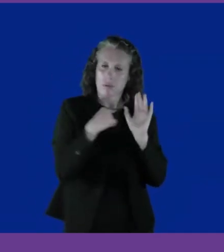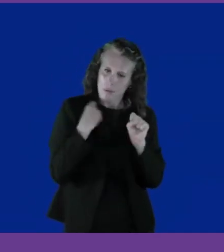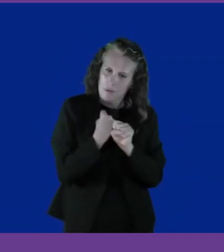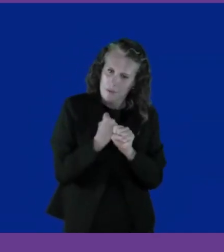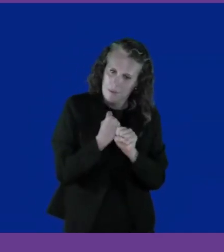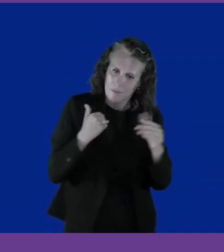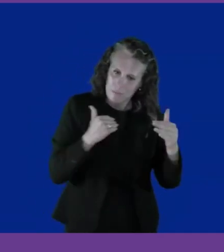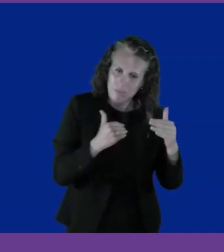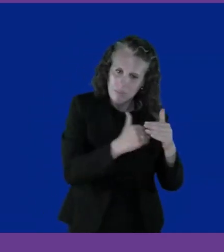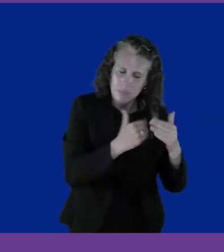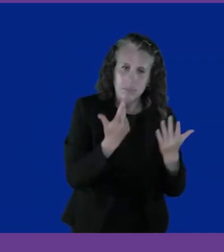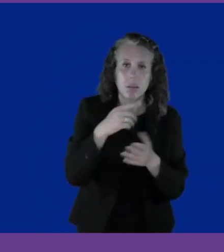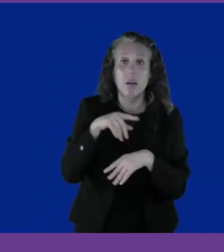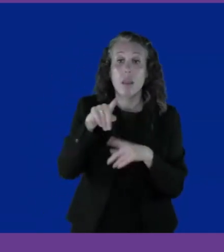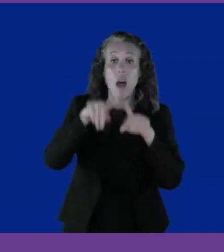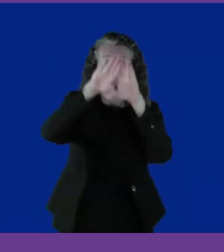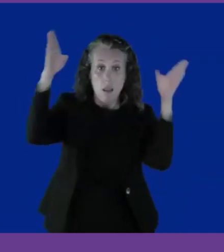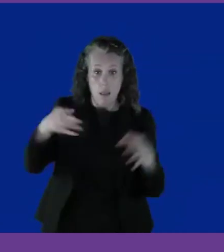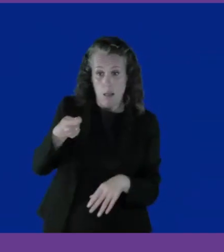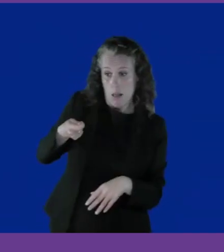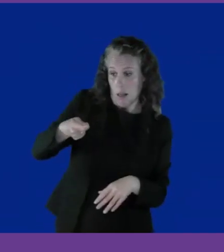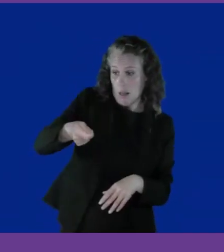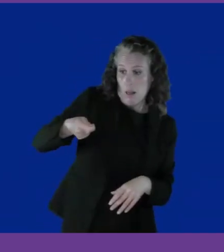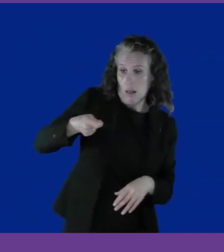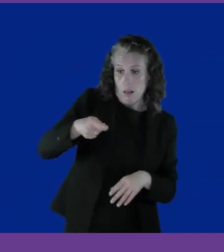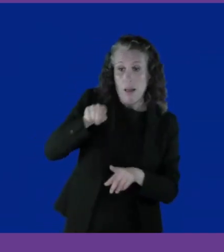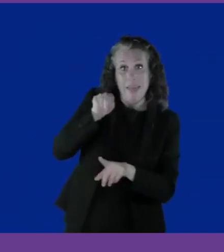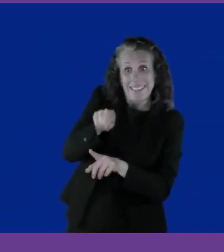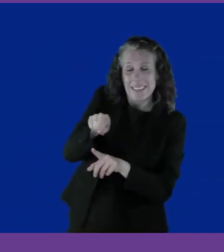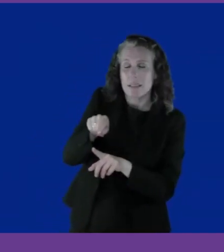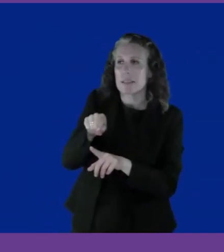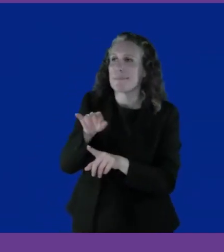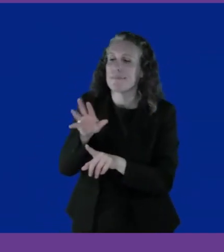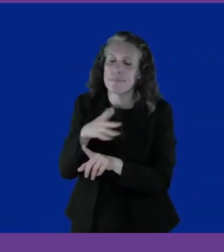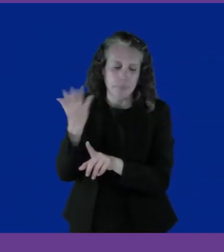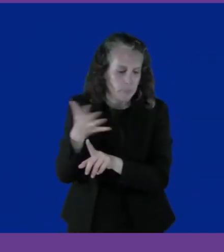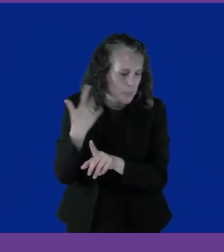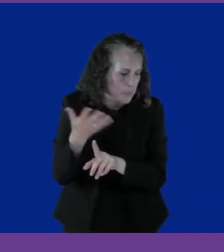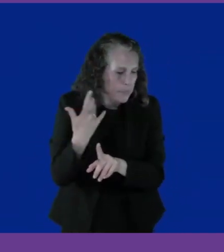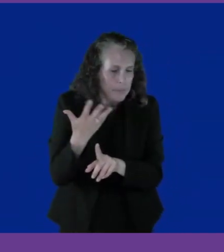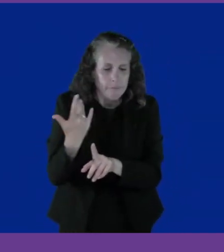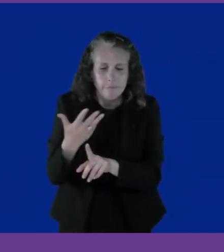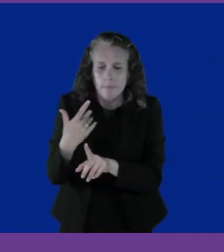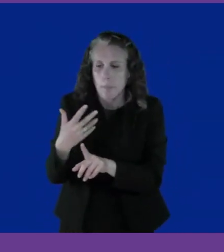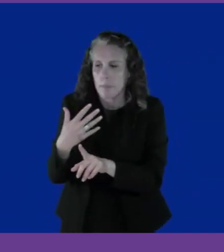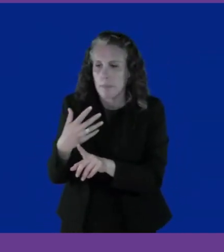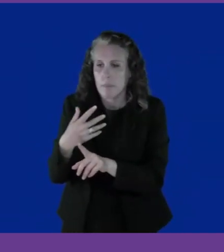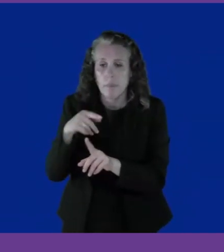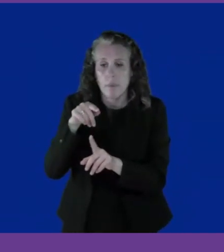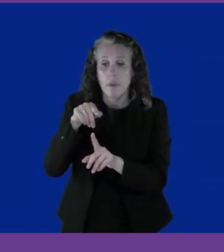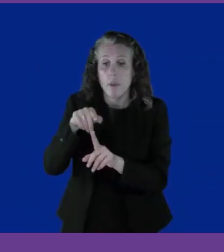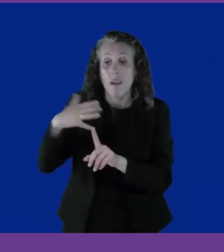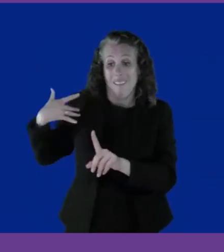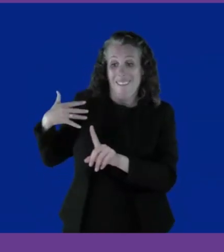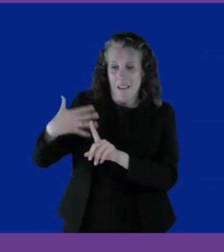in the area of payment terminals, we've been working a lot, including in the context of the foreseeable and